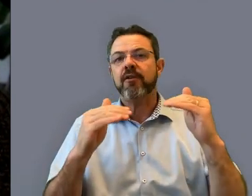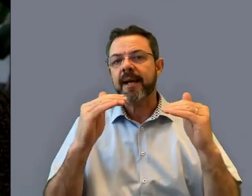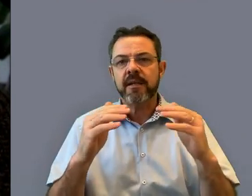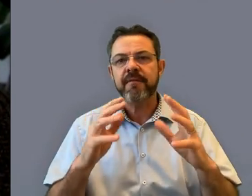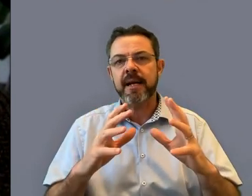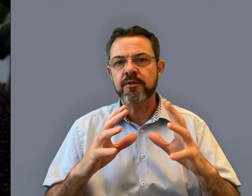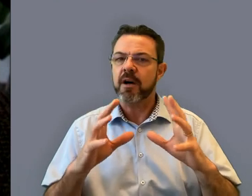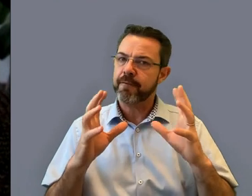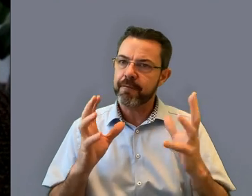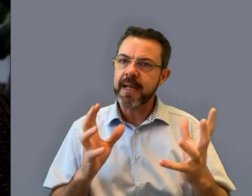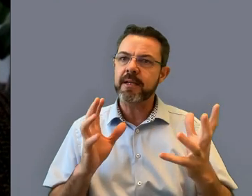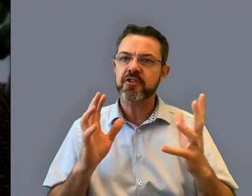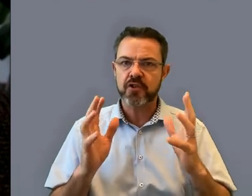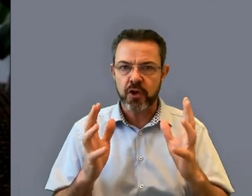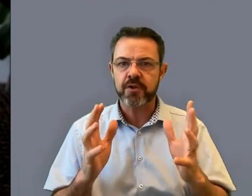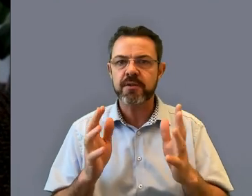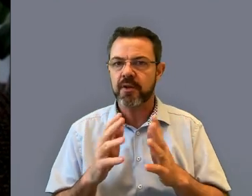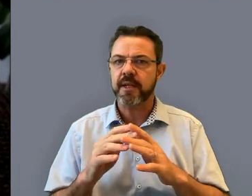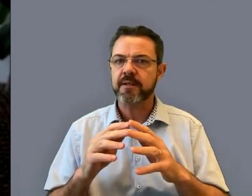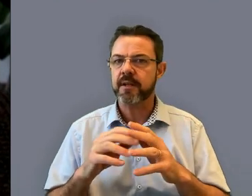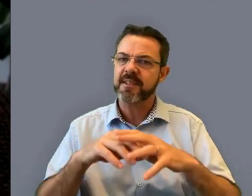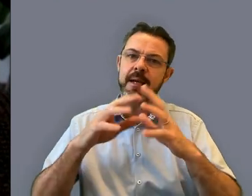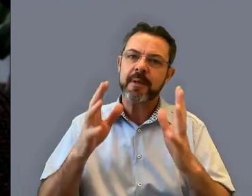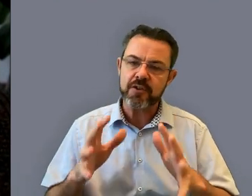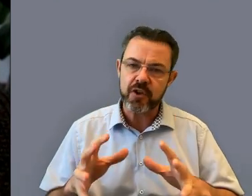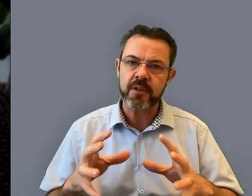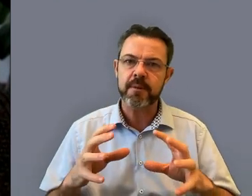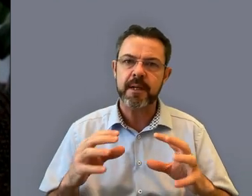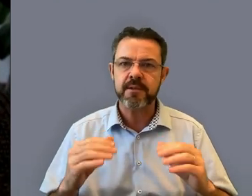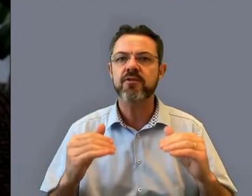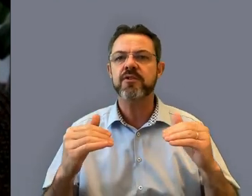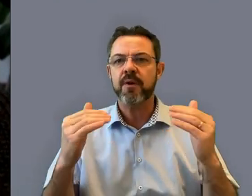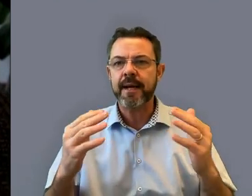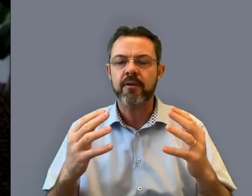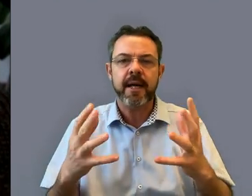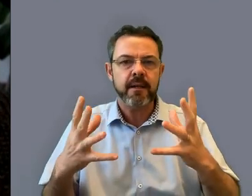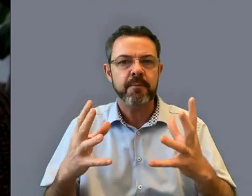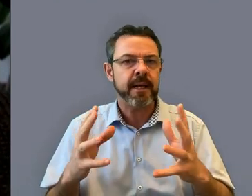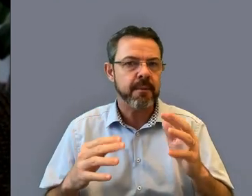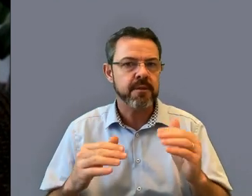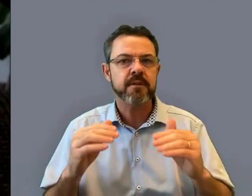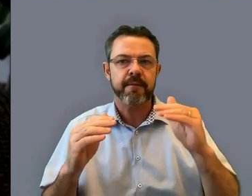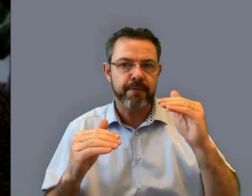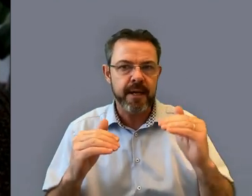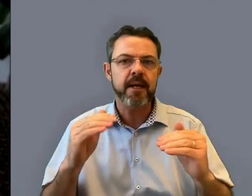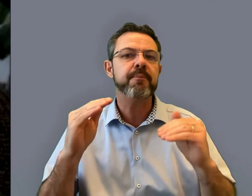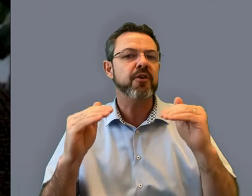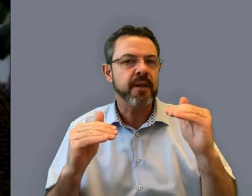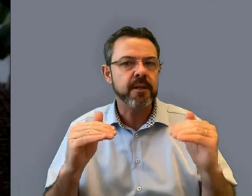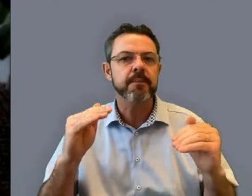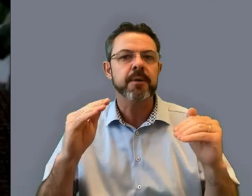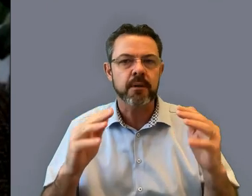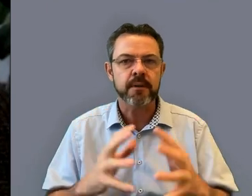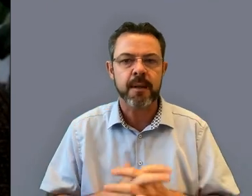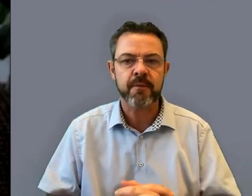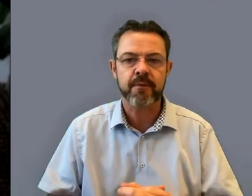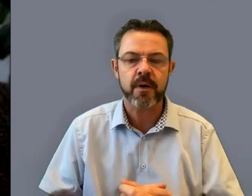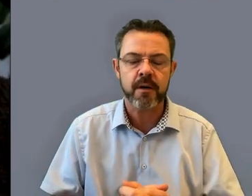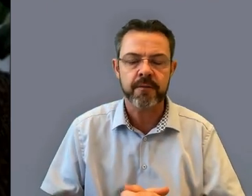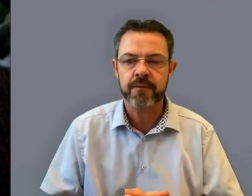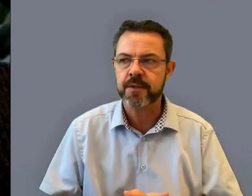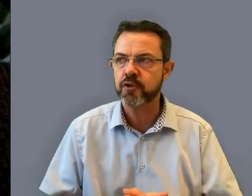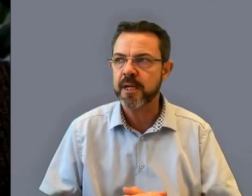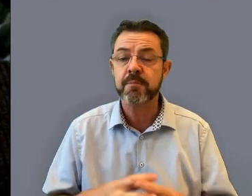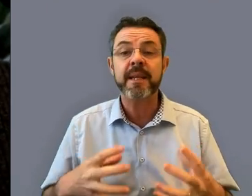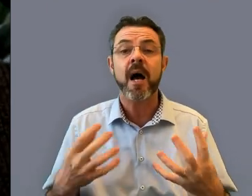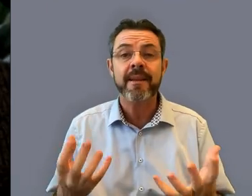the aggregated values are fairly certain. So there's some uncertainty, but as soon as you aggregate, it becomes a fairly predictable type